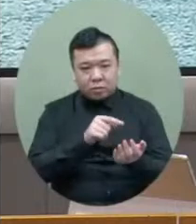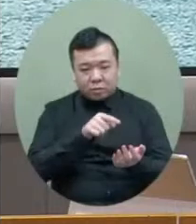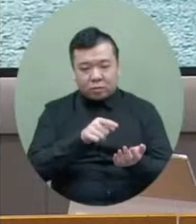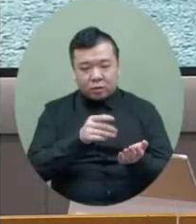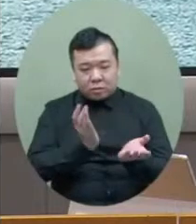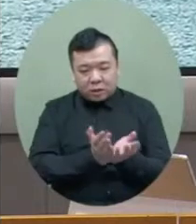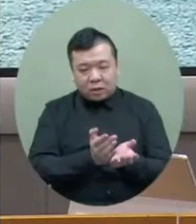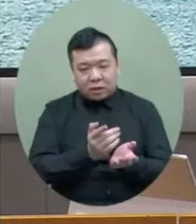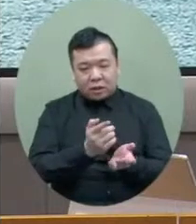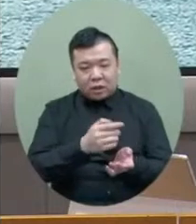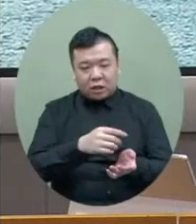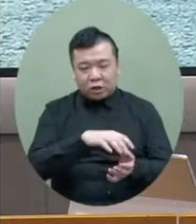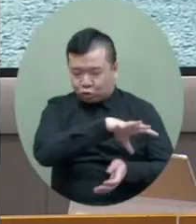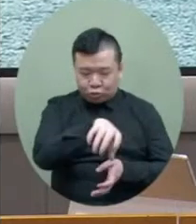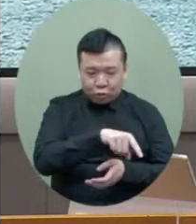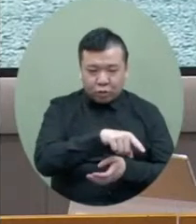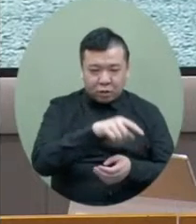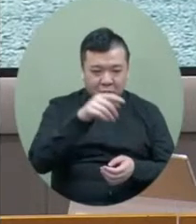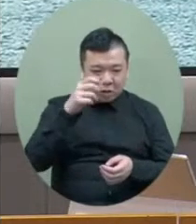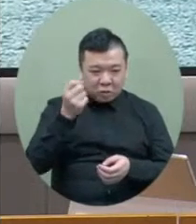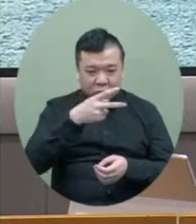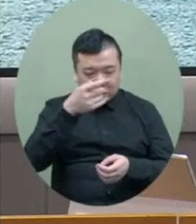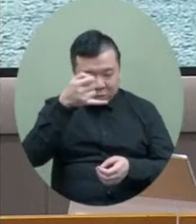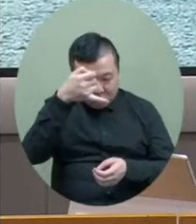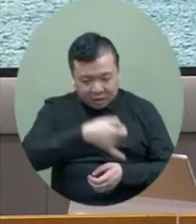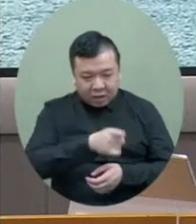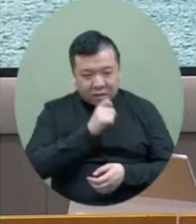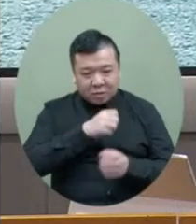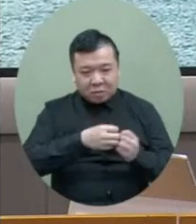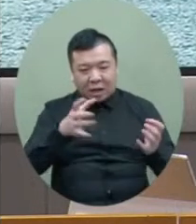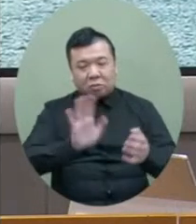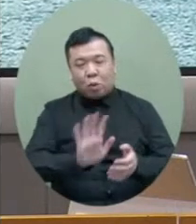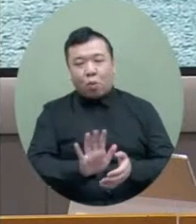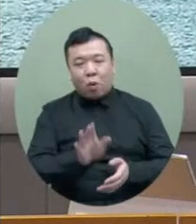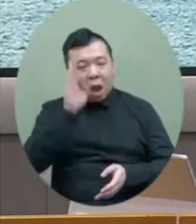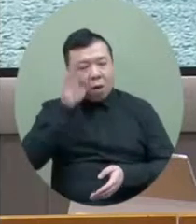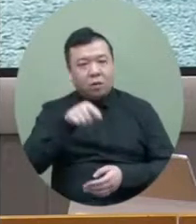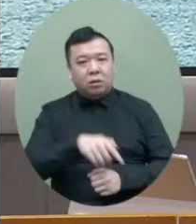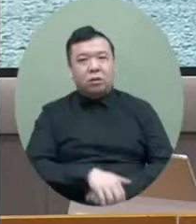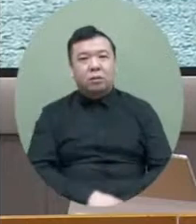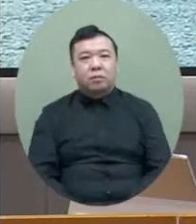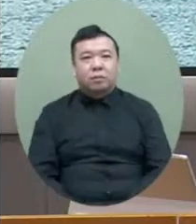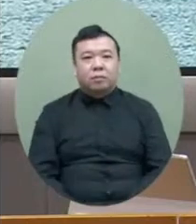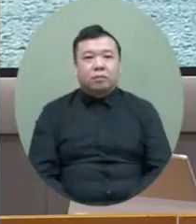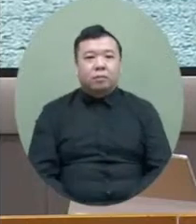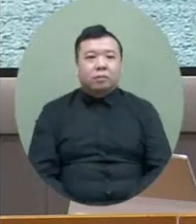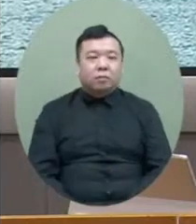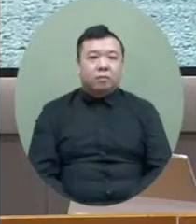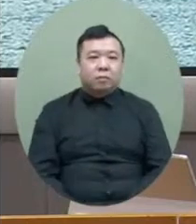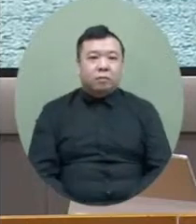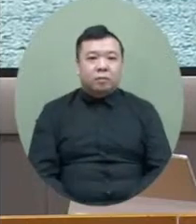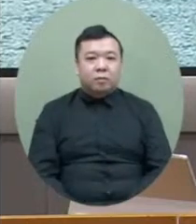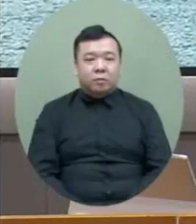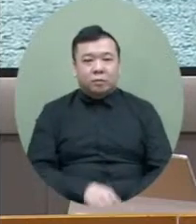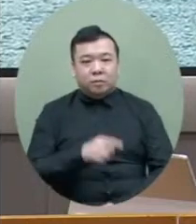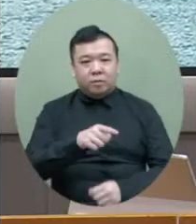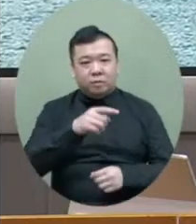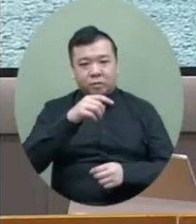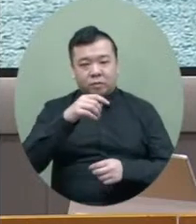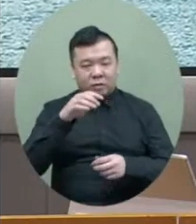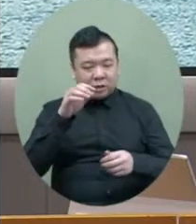Hopefully, we have found all the cases instead of any future potential